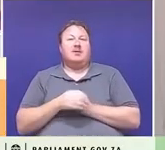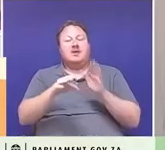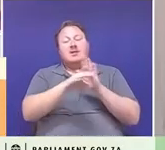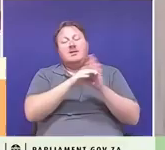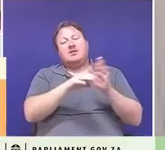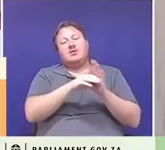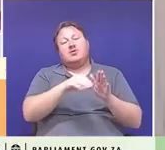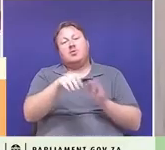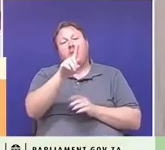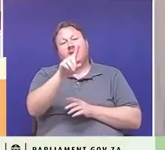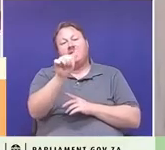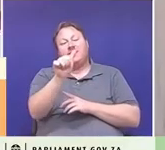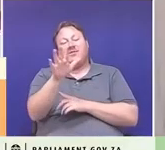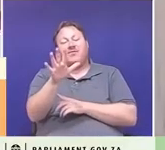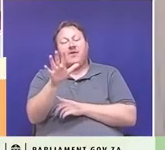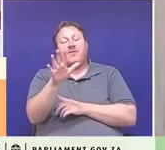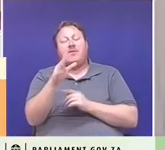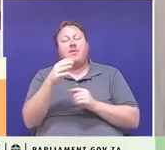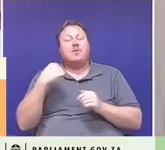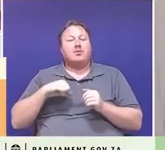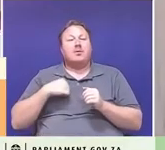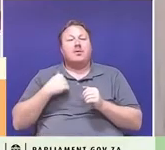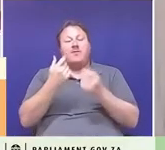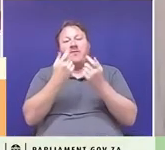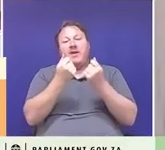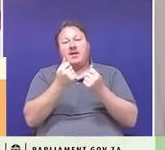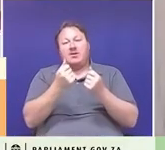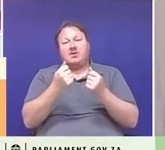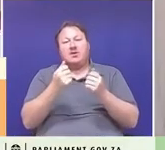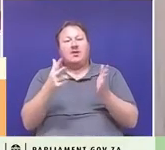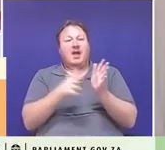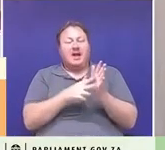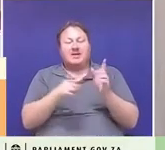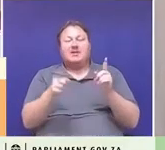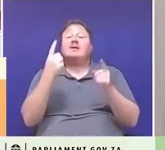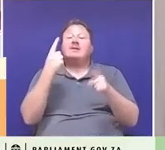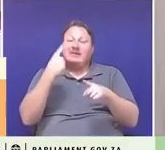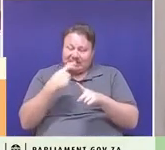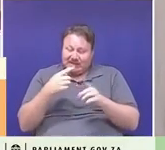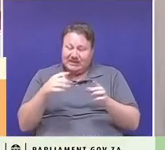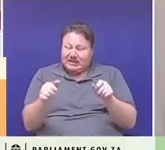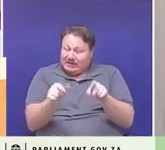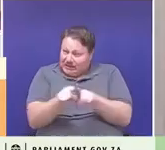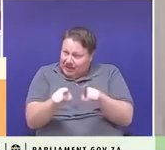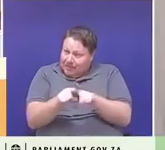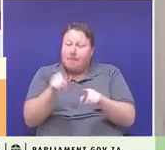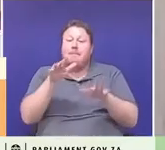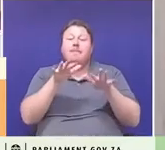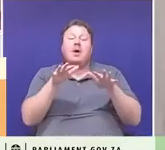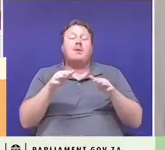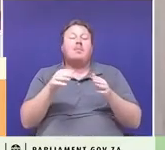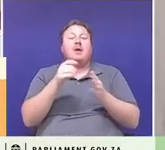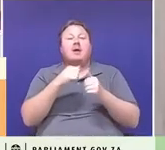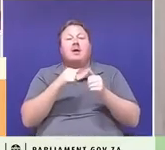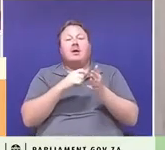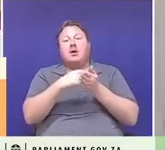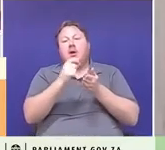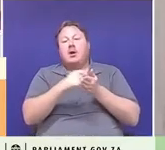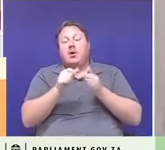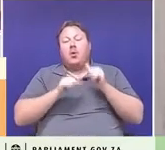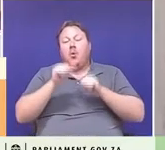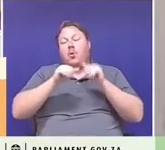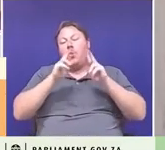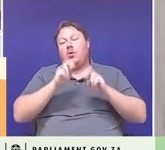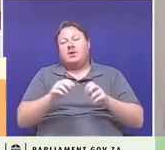Finance Management Act, together with the Public Audit Act, must be applied decisively without fear or